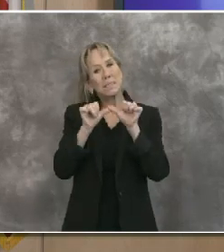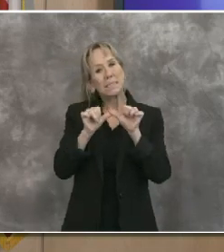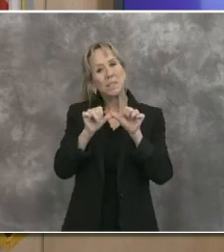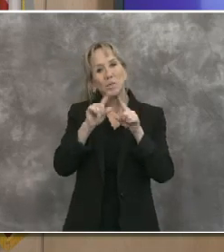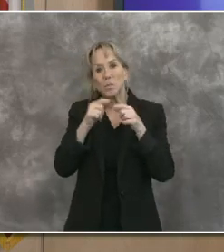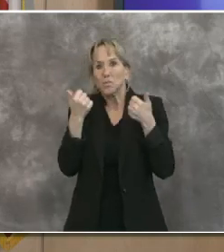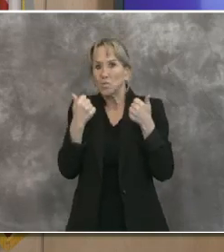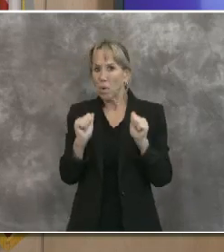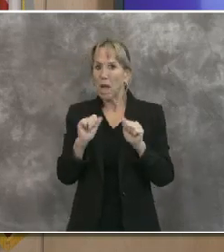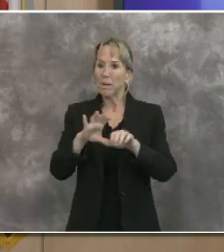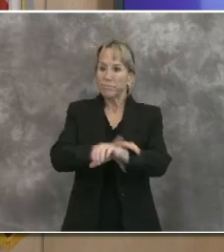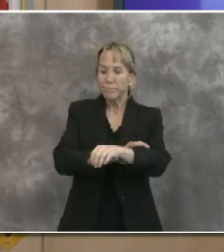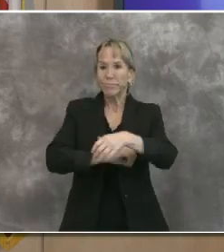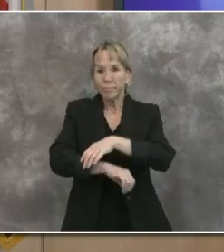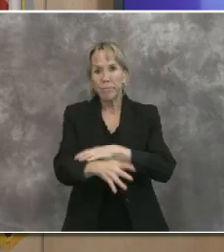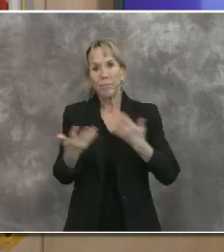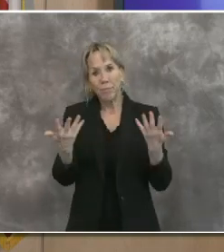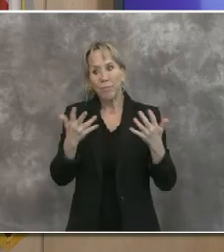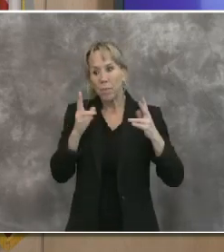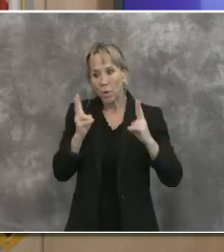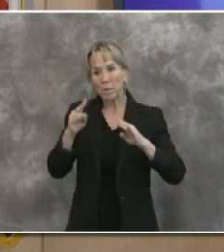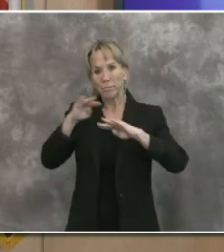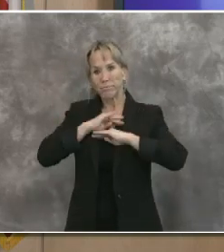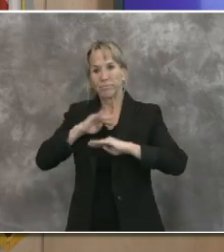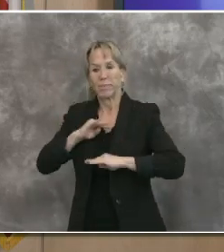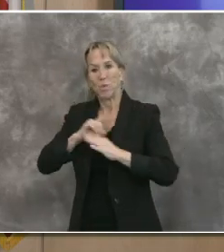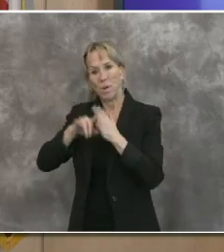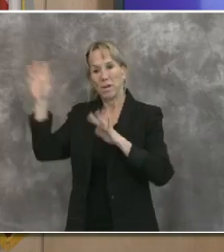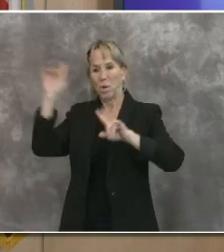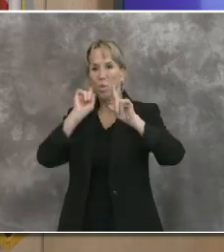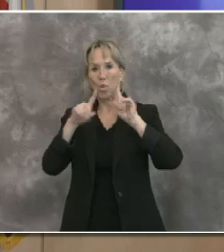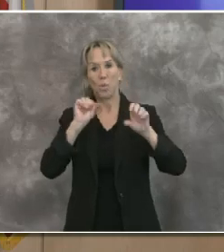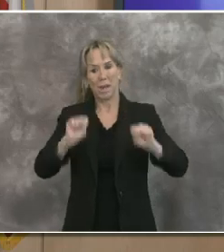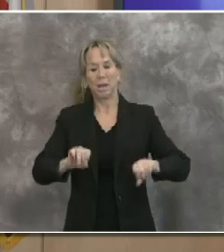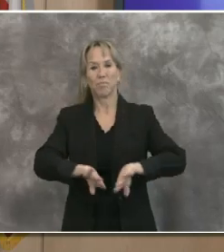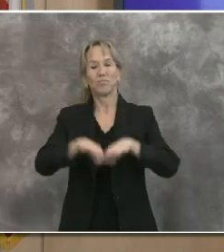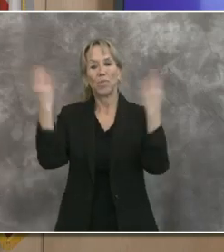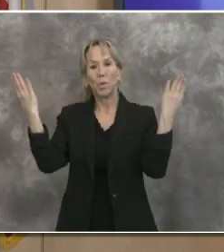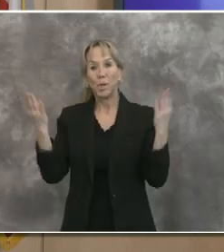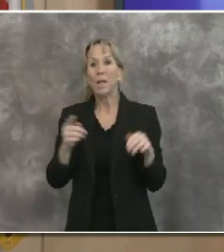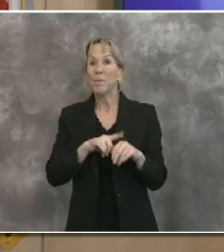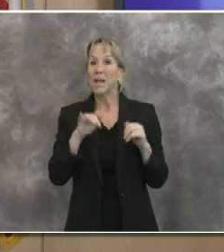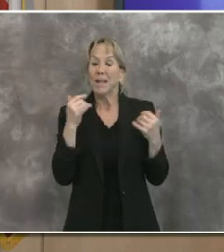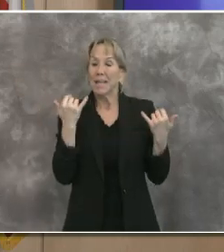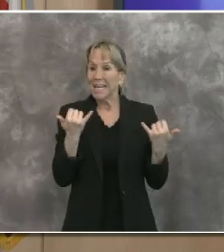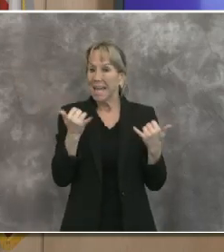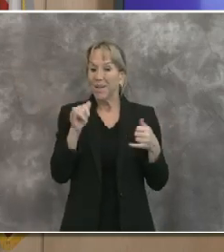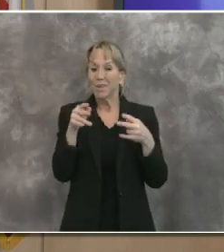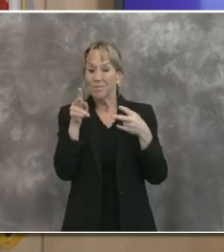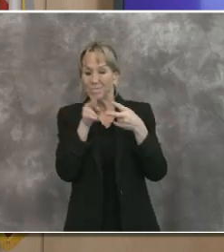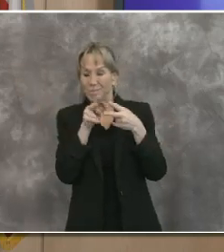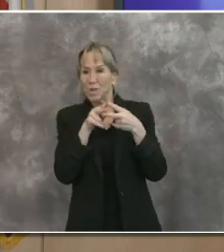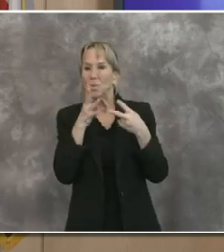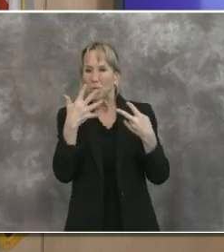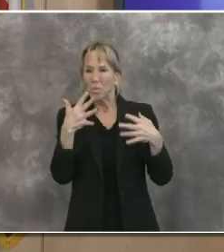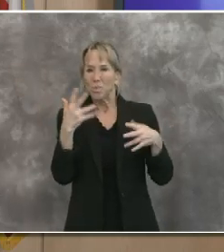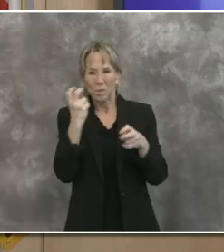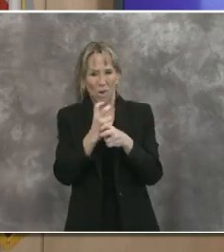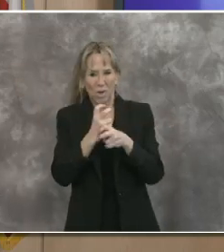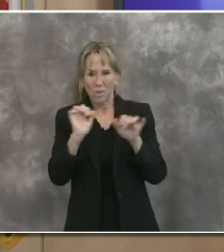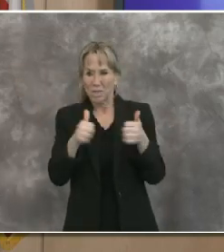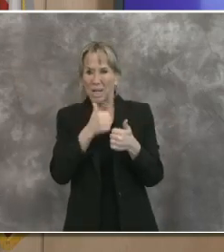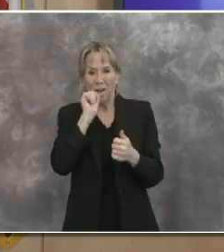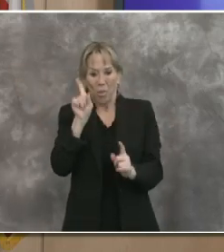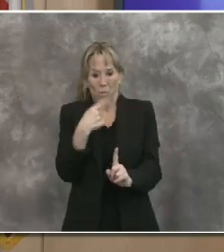to try and obviously meet every one of those. But the first couple ones there are the ones that are going to be a real challenge, not just for